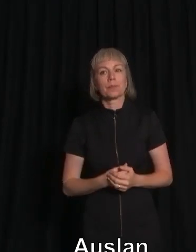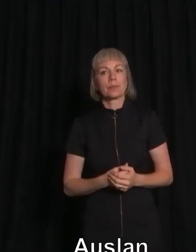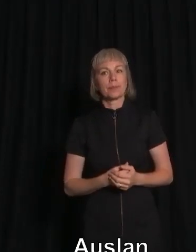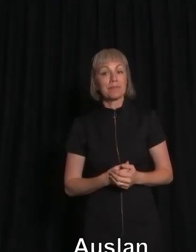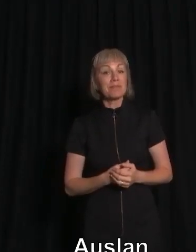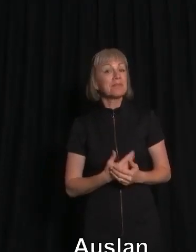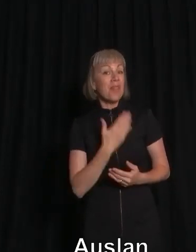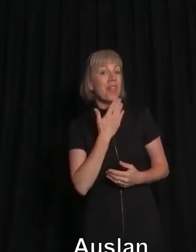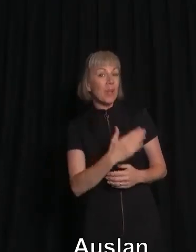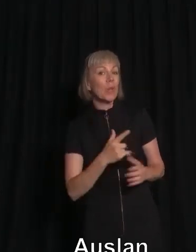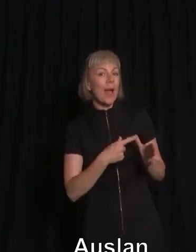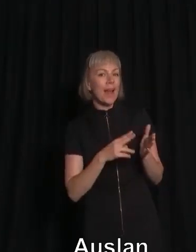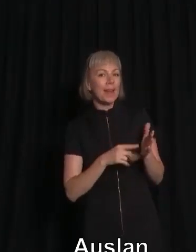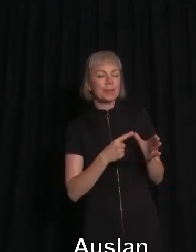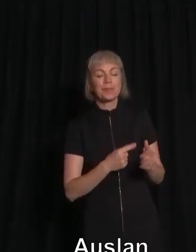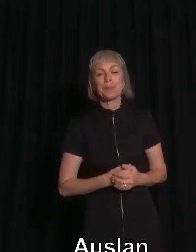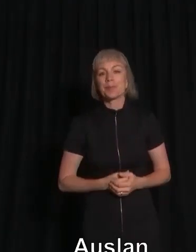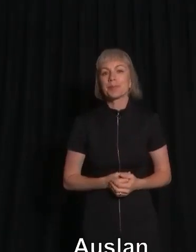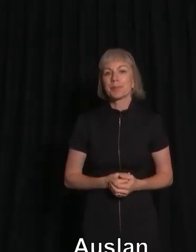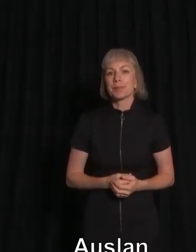you so much, Anna. I think